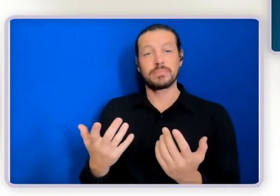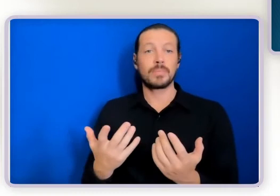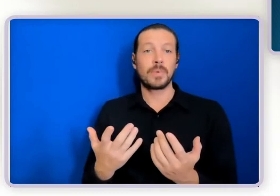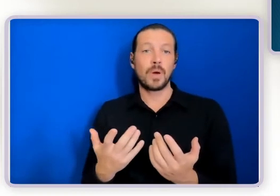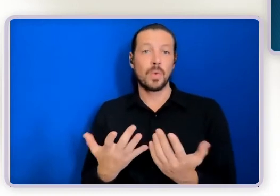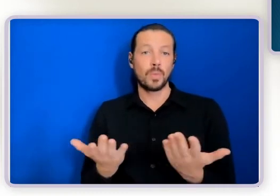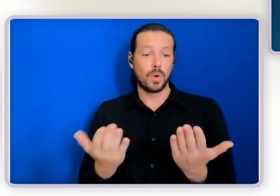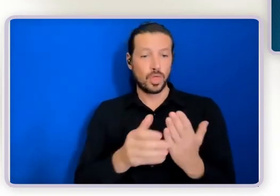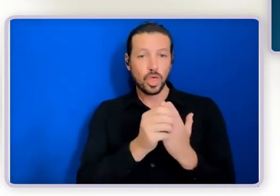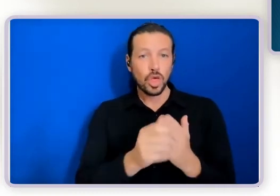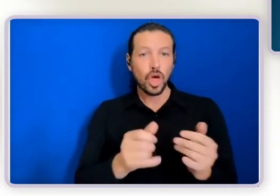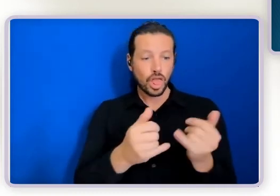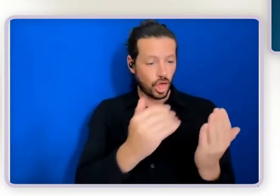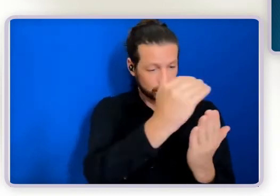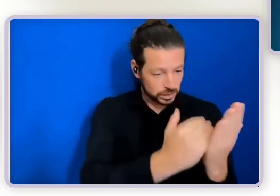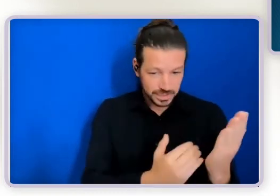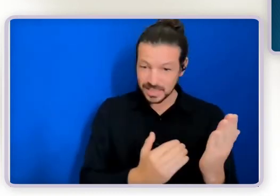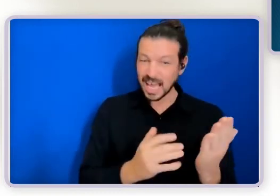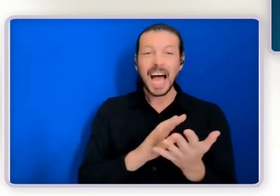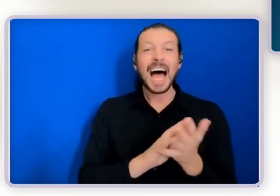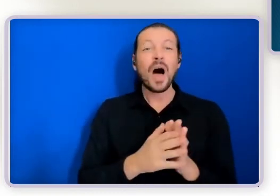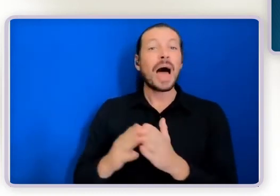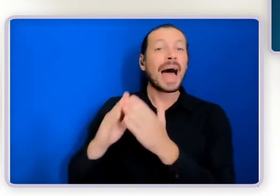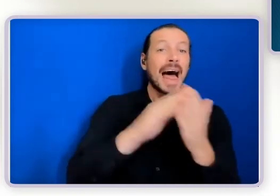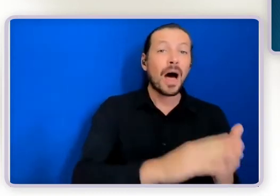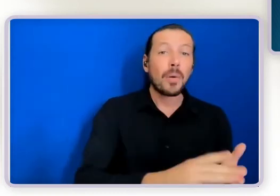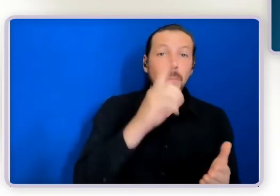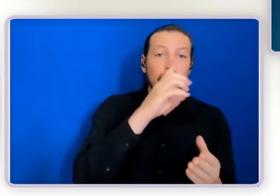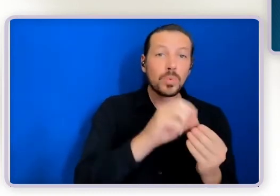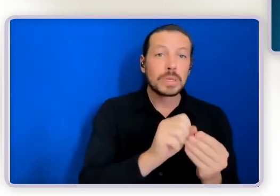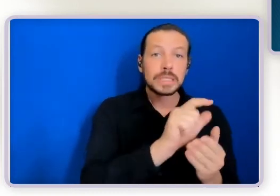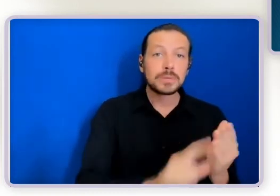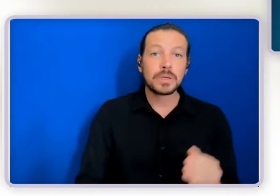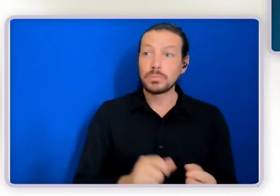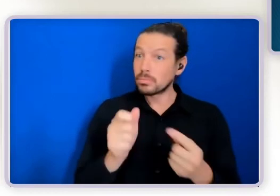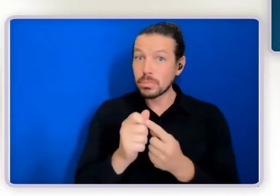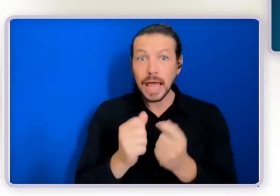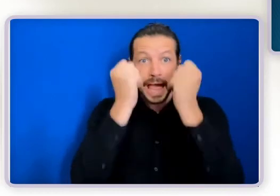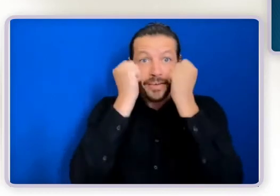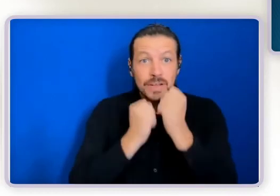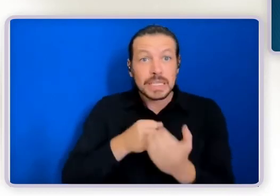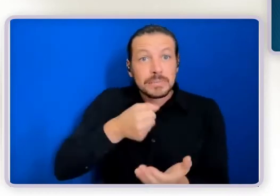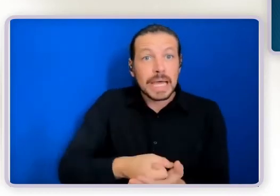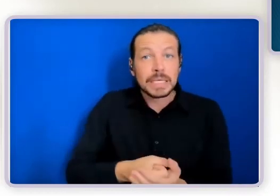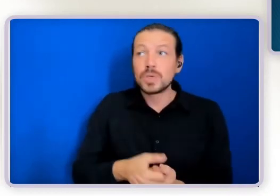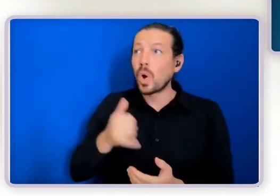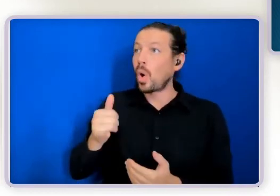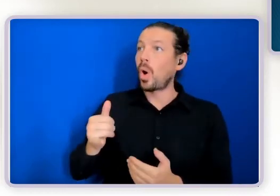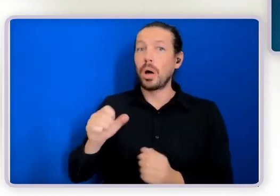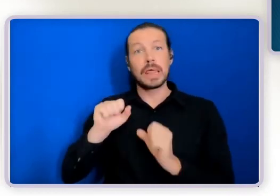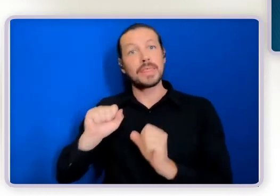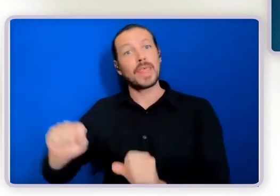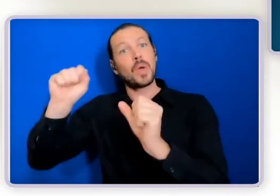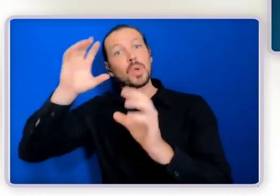NDIS mentions help people with disabilities? Are they evidence-based or subjective? And I've just picked a few